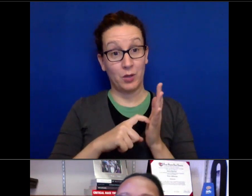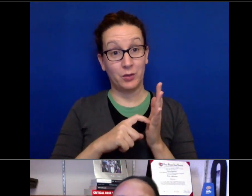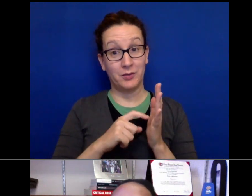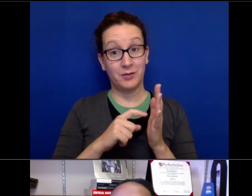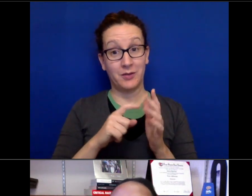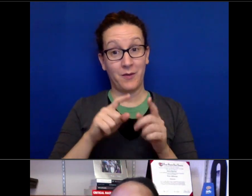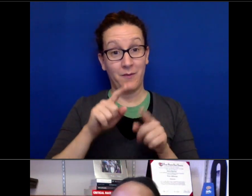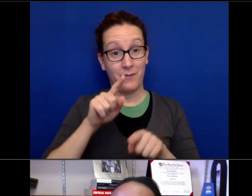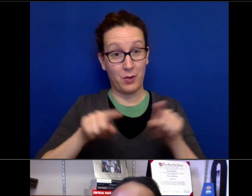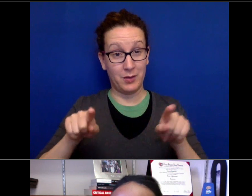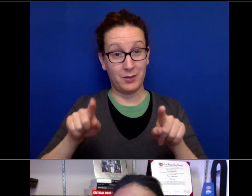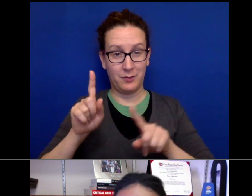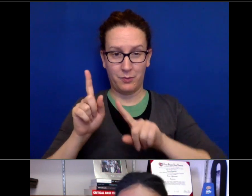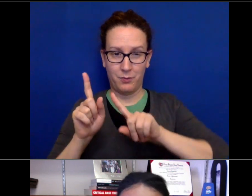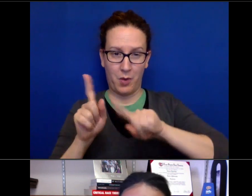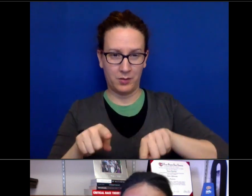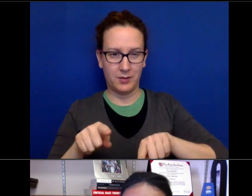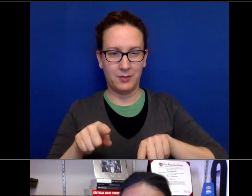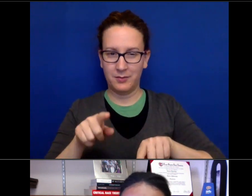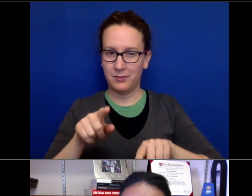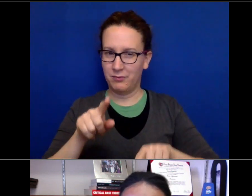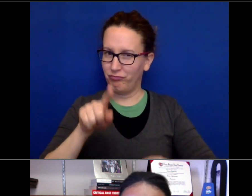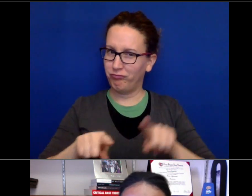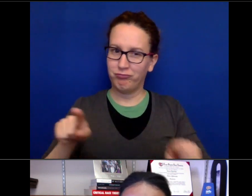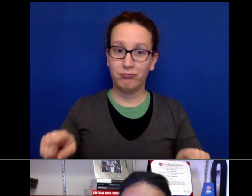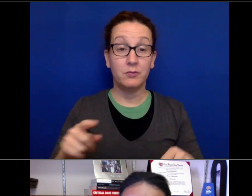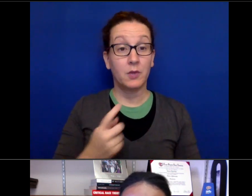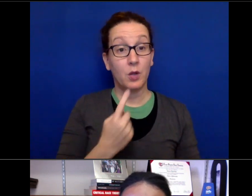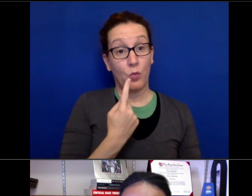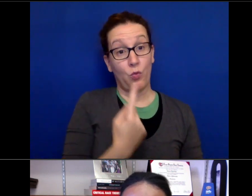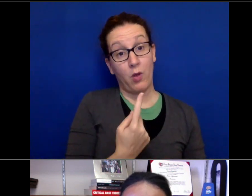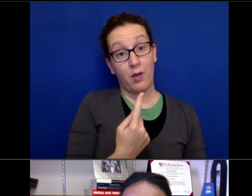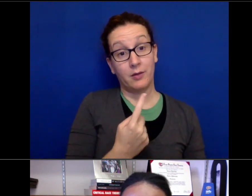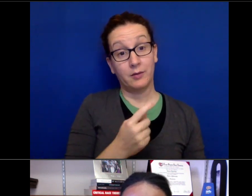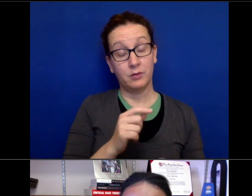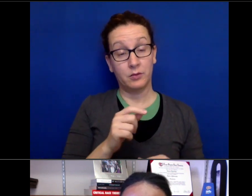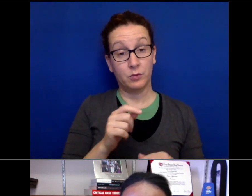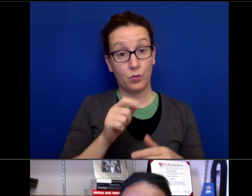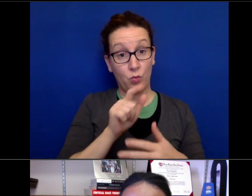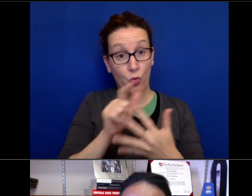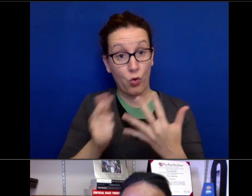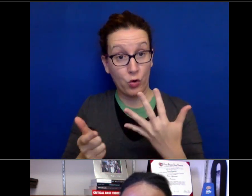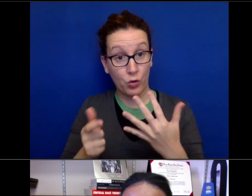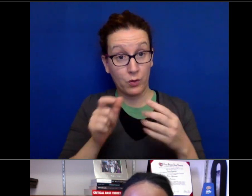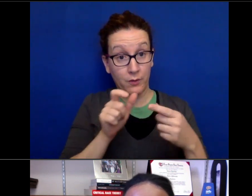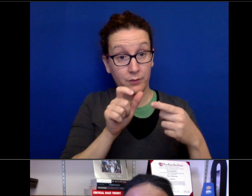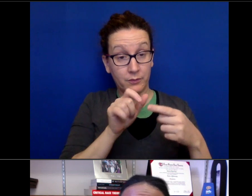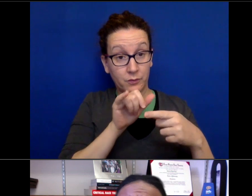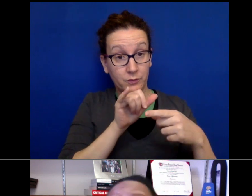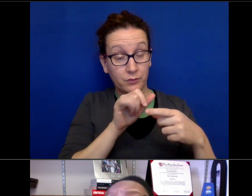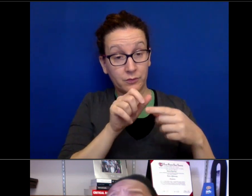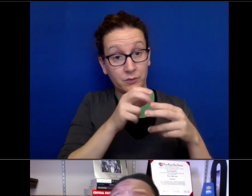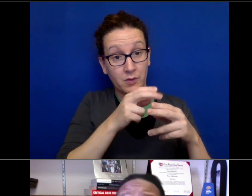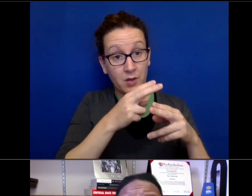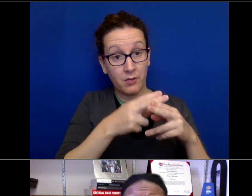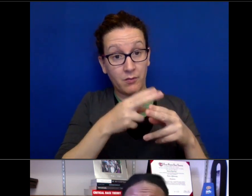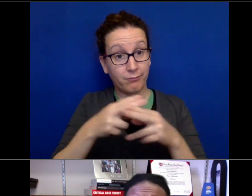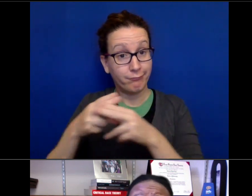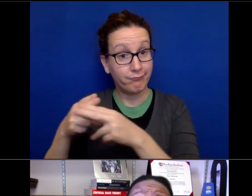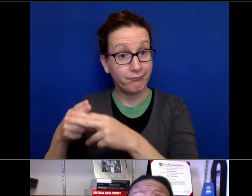of responses. And for one, it's going to be based on how your co-authors view co-authorship. If,